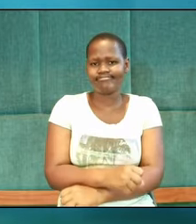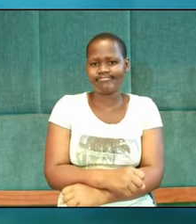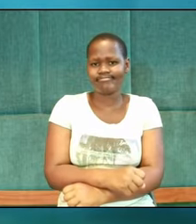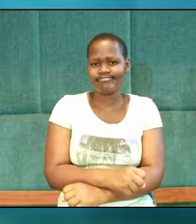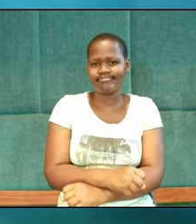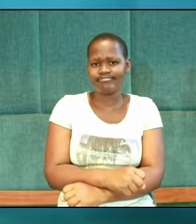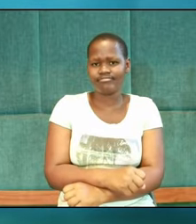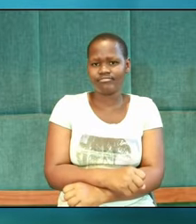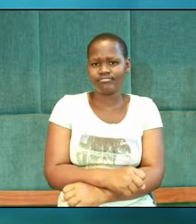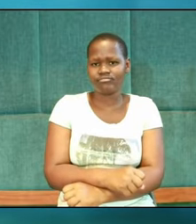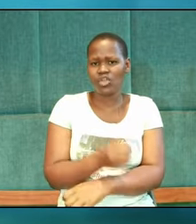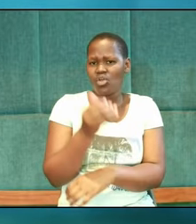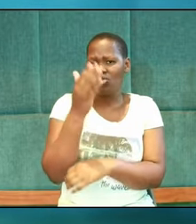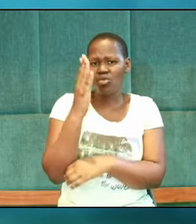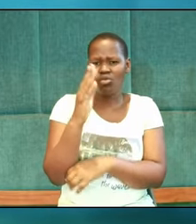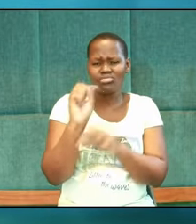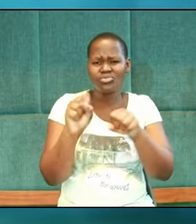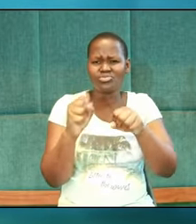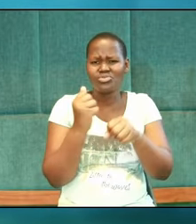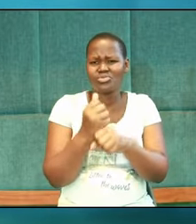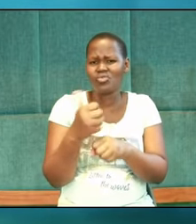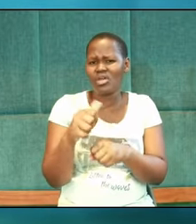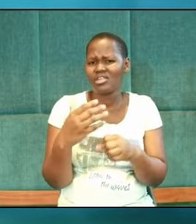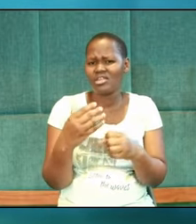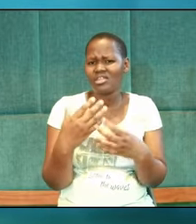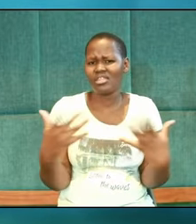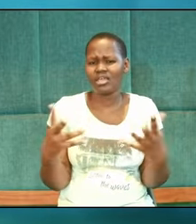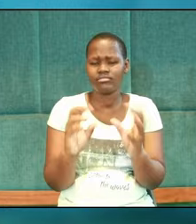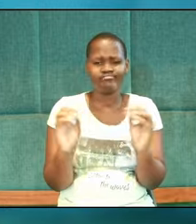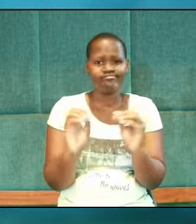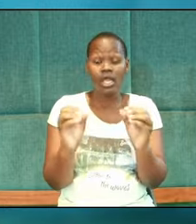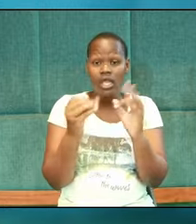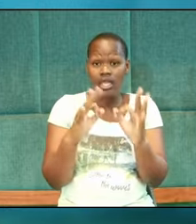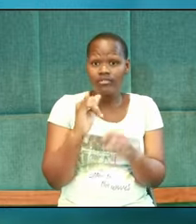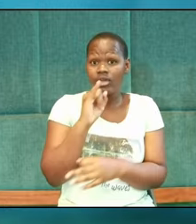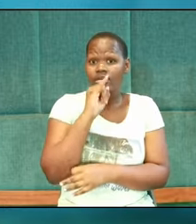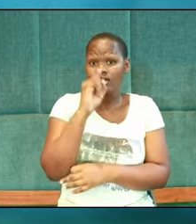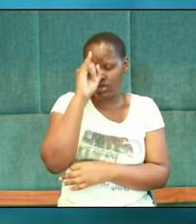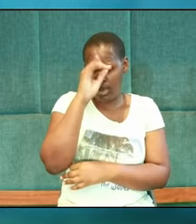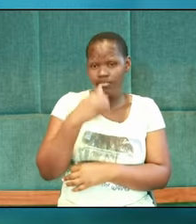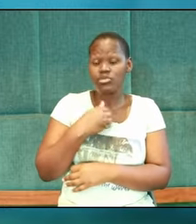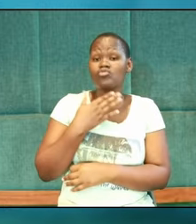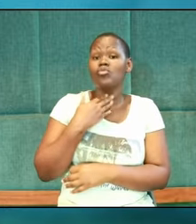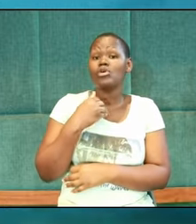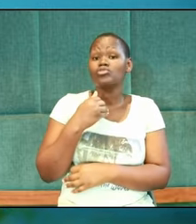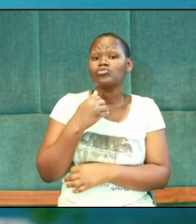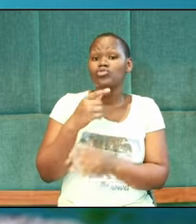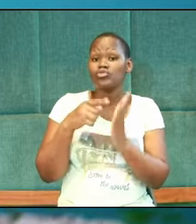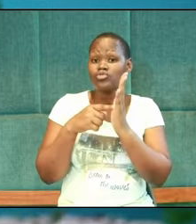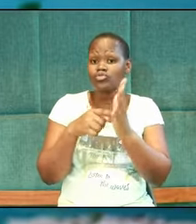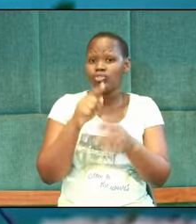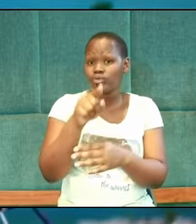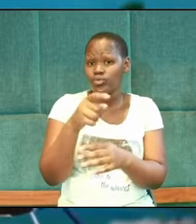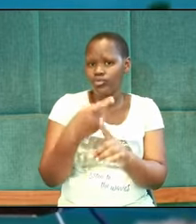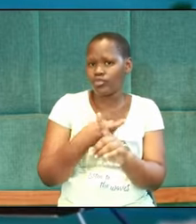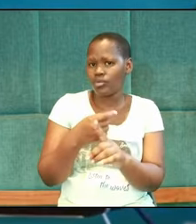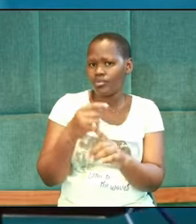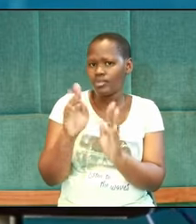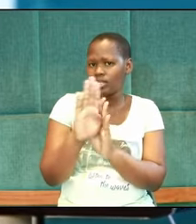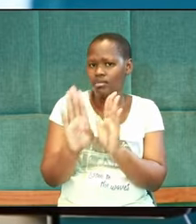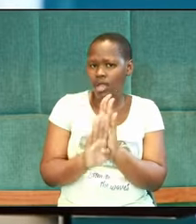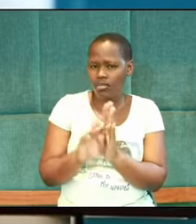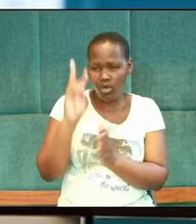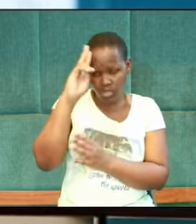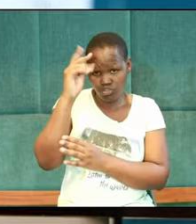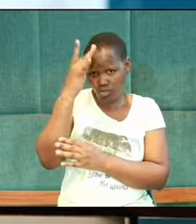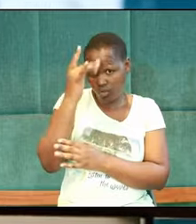There is nothing God can do if you are ignorant. I'm going to prove it to you from the Bible. The reason why some families cannot be